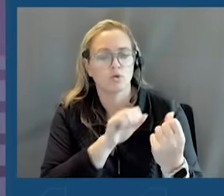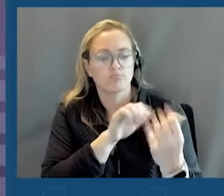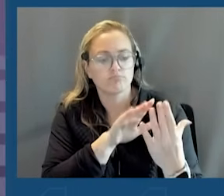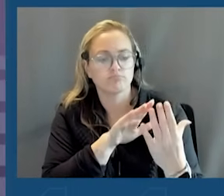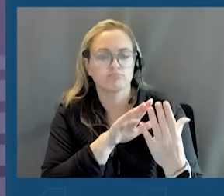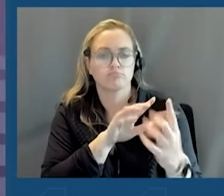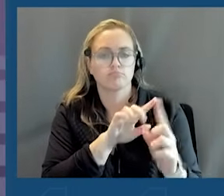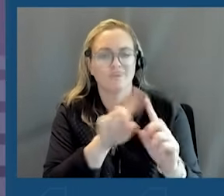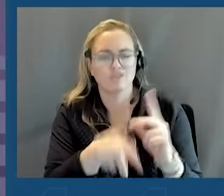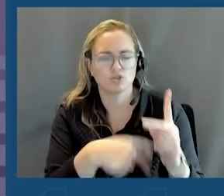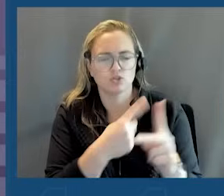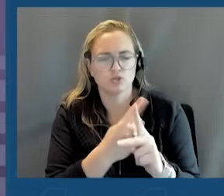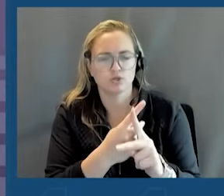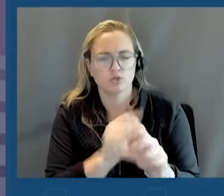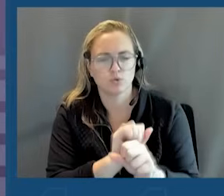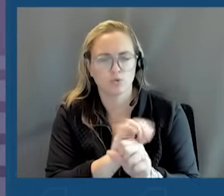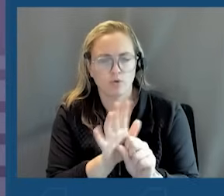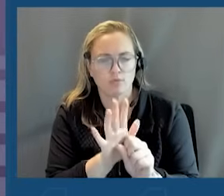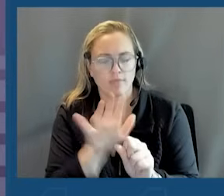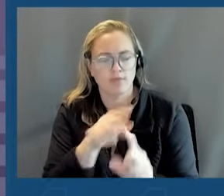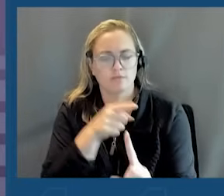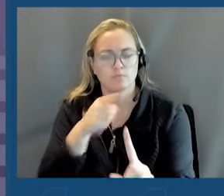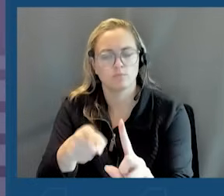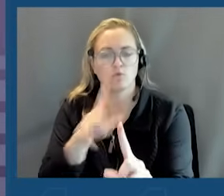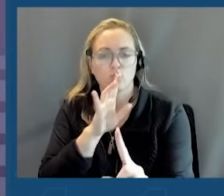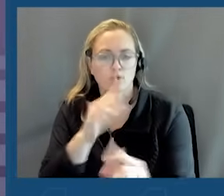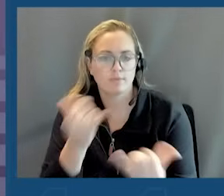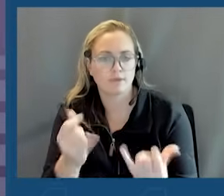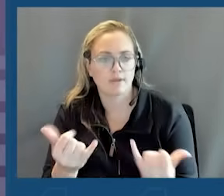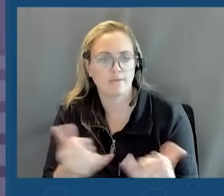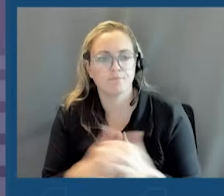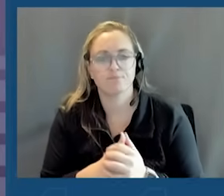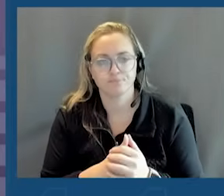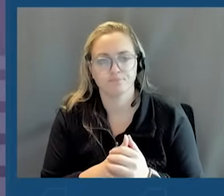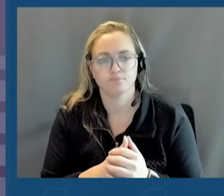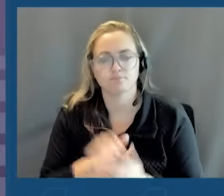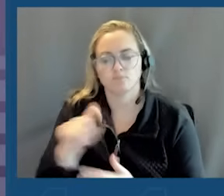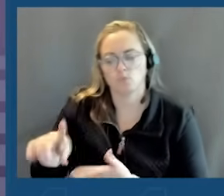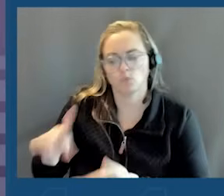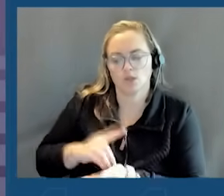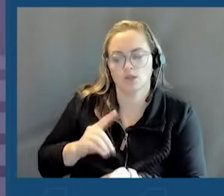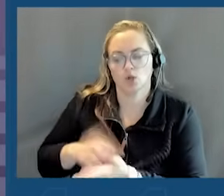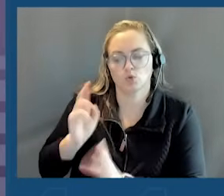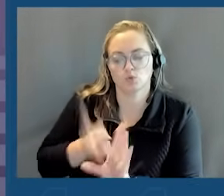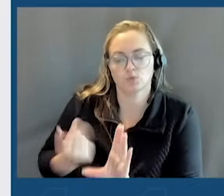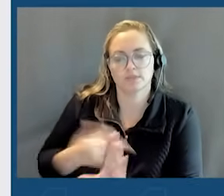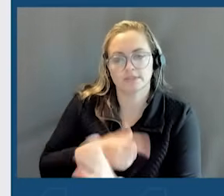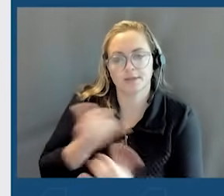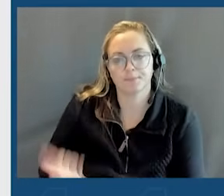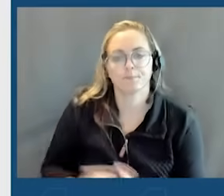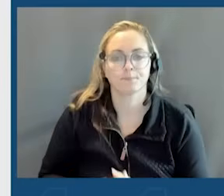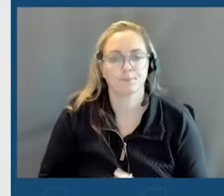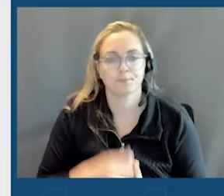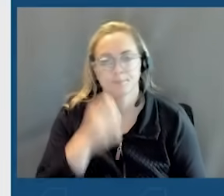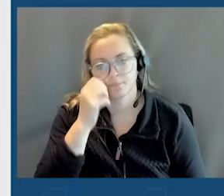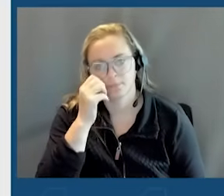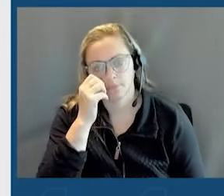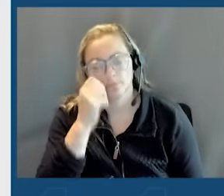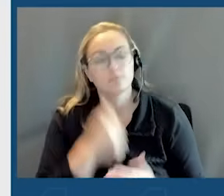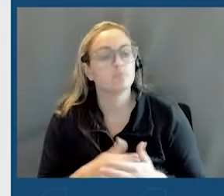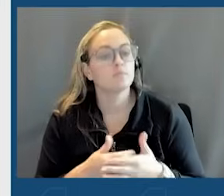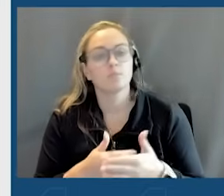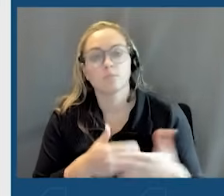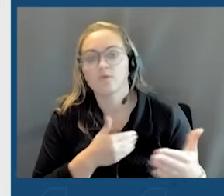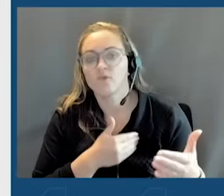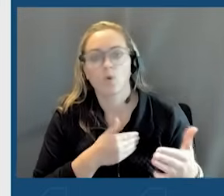of COVID. And that's what we're talking about here today, which is why I've asked Dr. McDonald to join us. So before we get to the